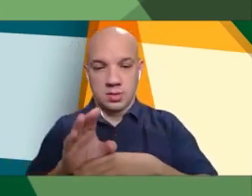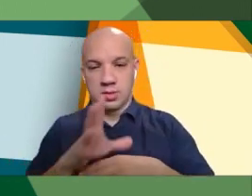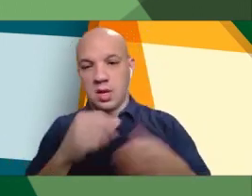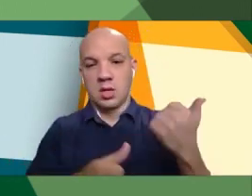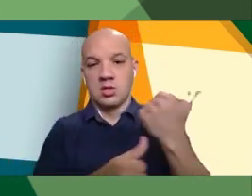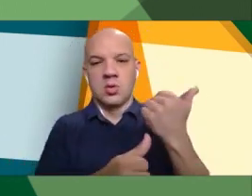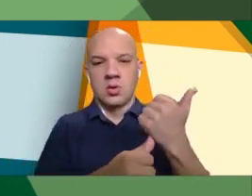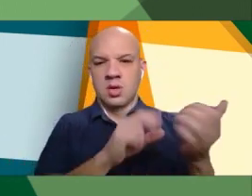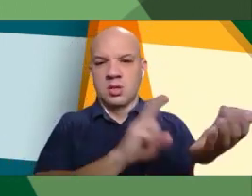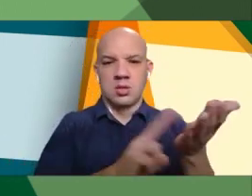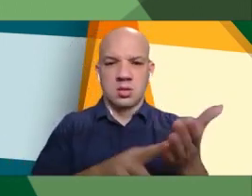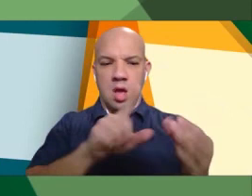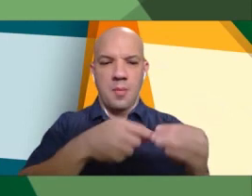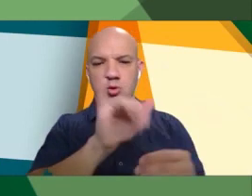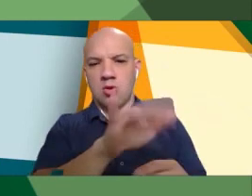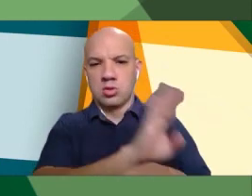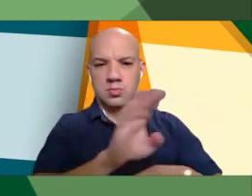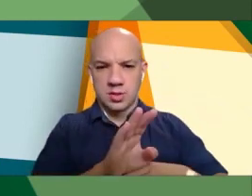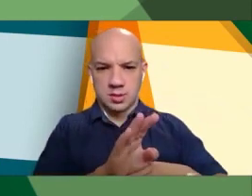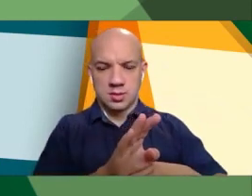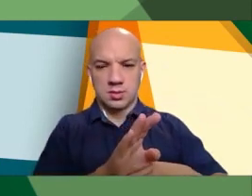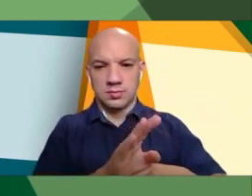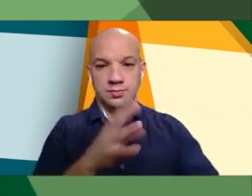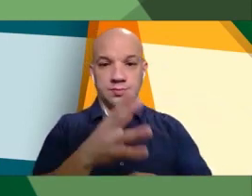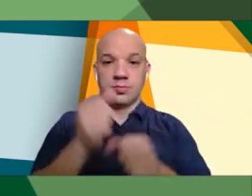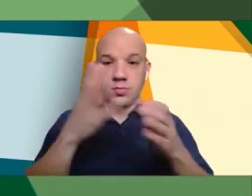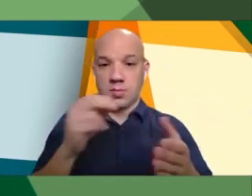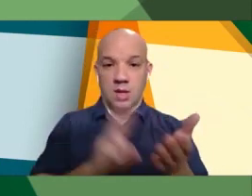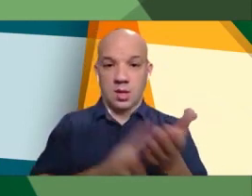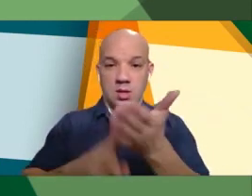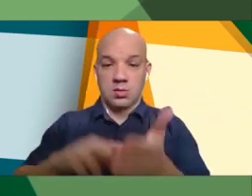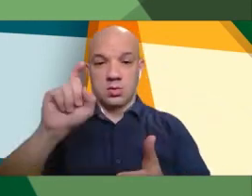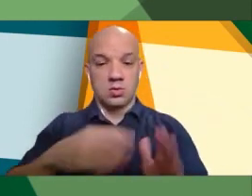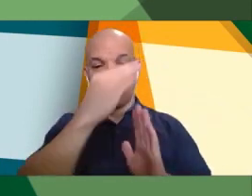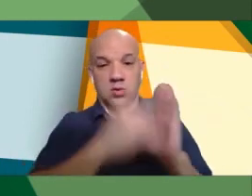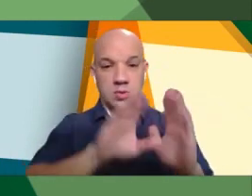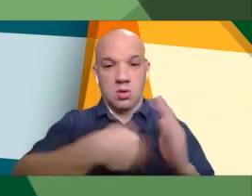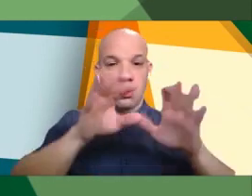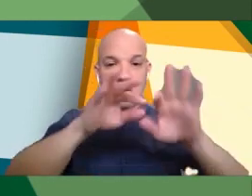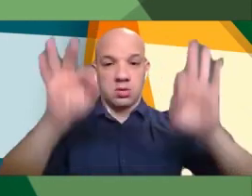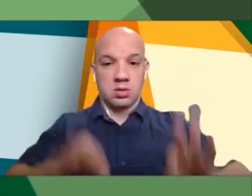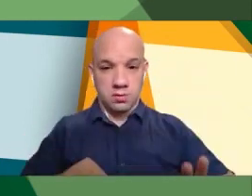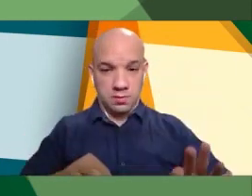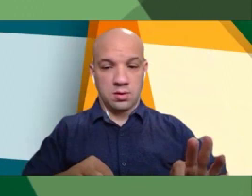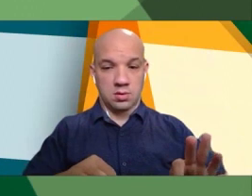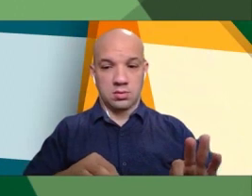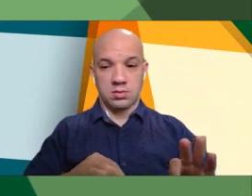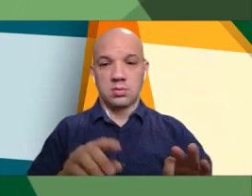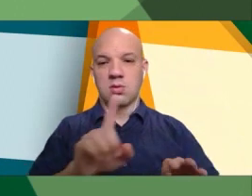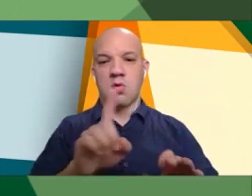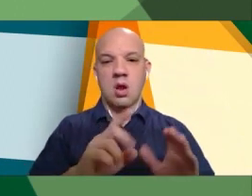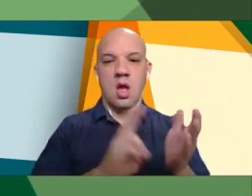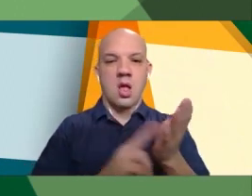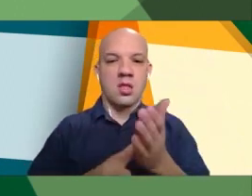those businesses. Recipients and contractors should complete this form to identify where contracting opportunities